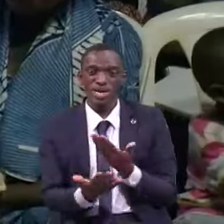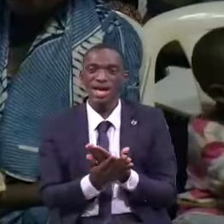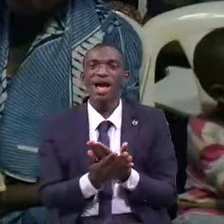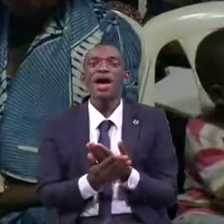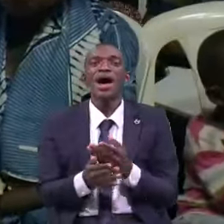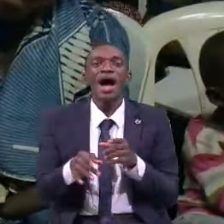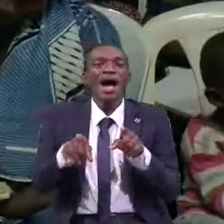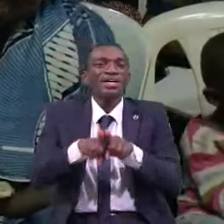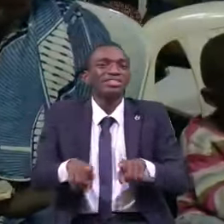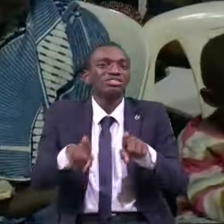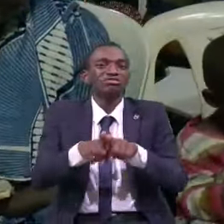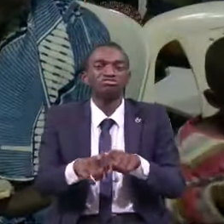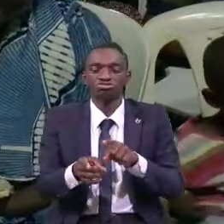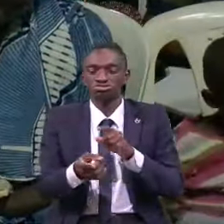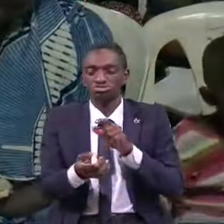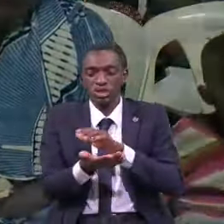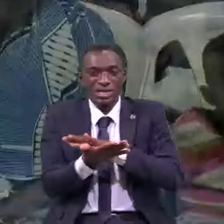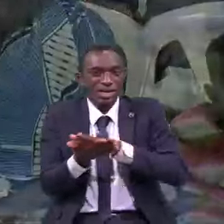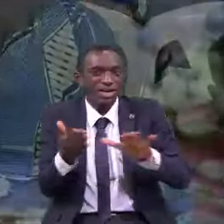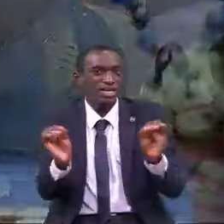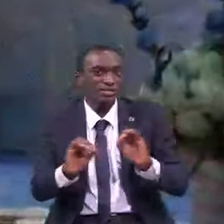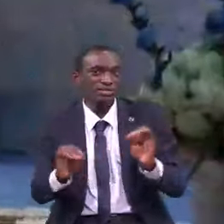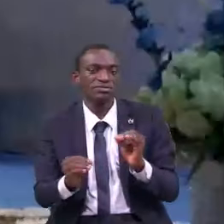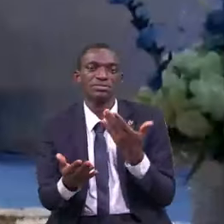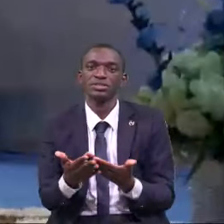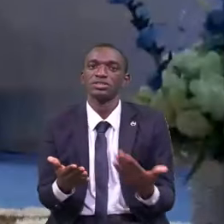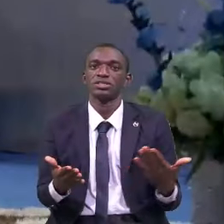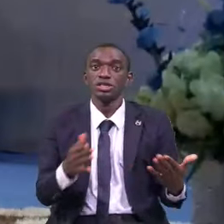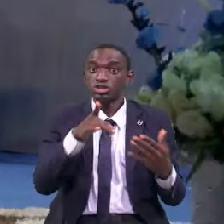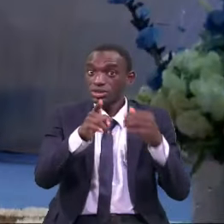Remember the leper, unclean, unclean.